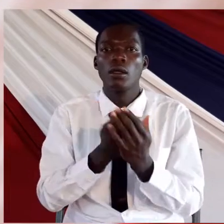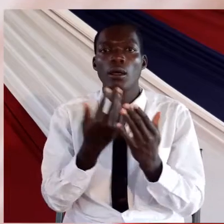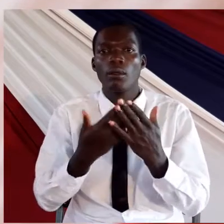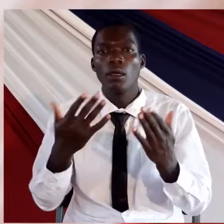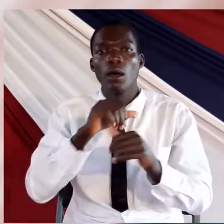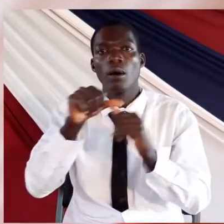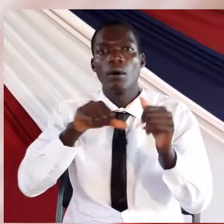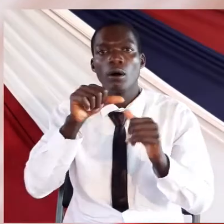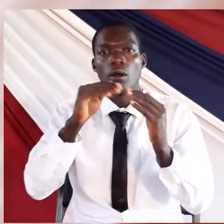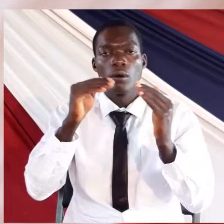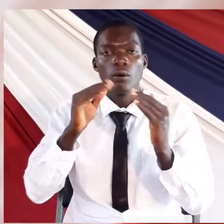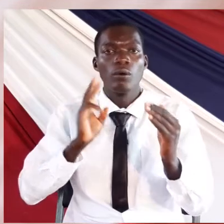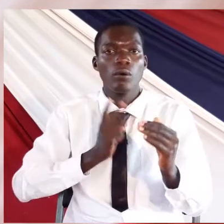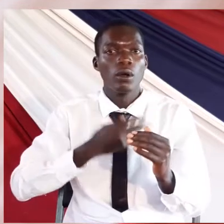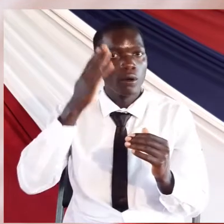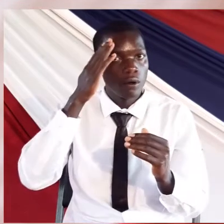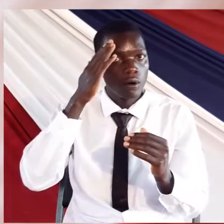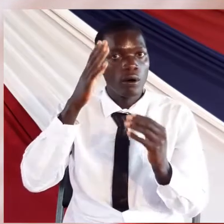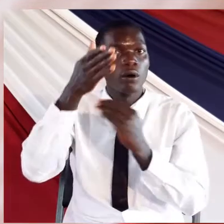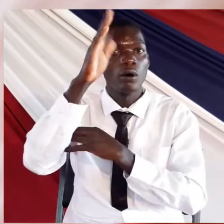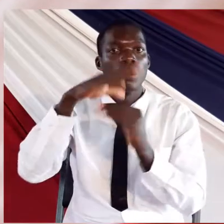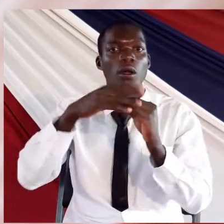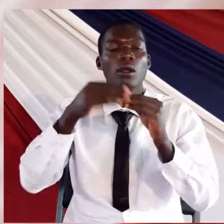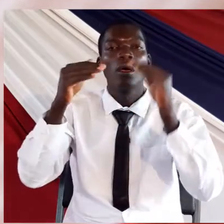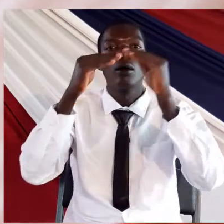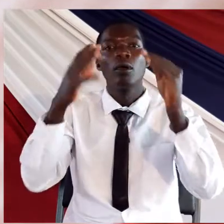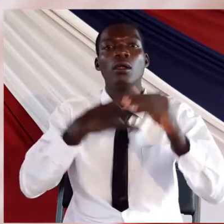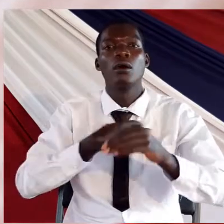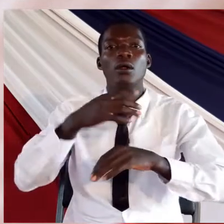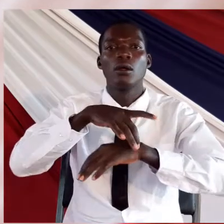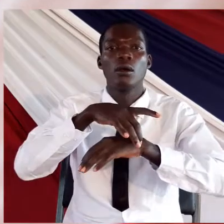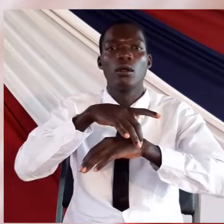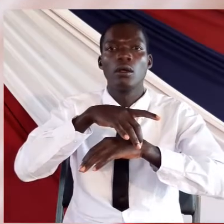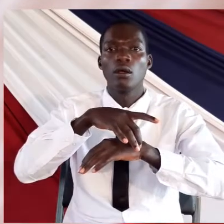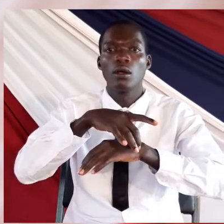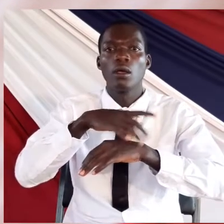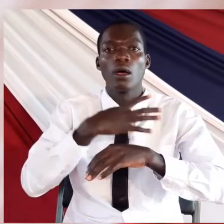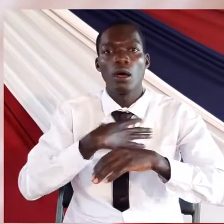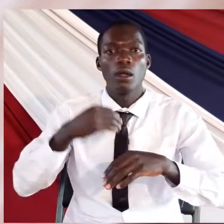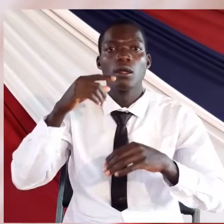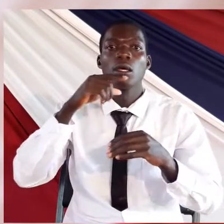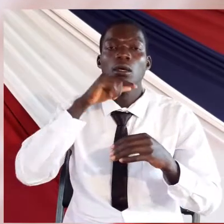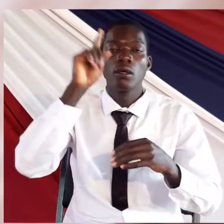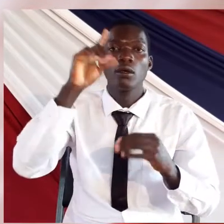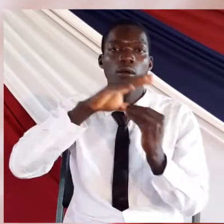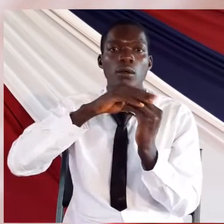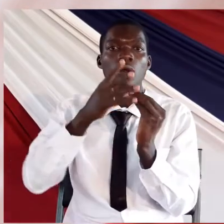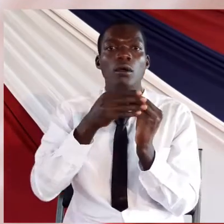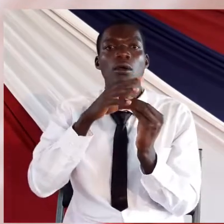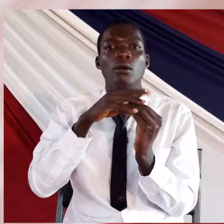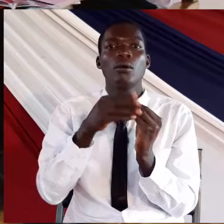about heavens. We know God created heavens and earth, and in his creation,